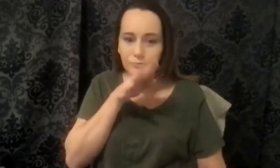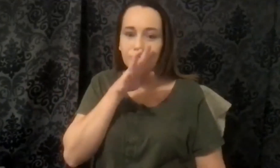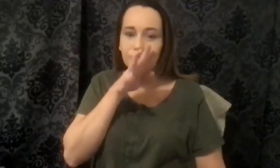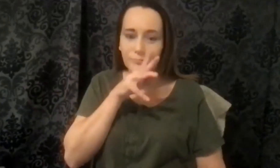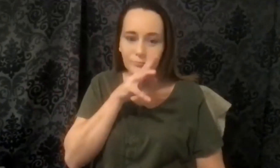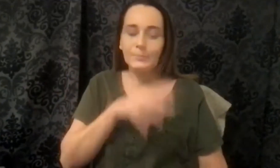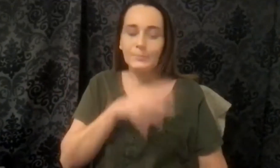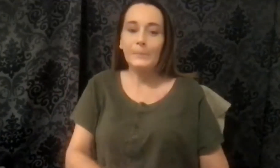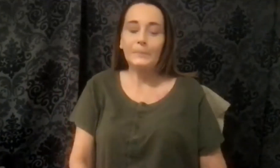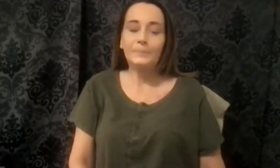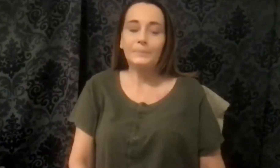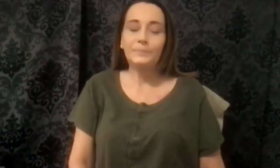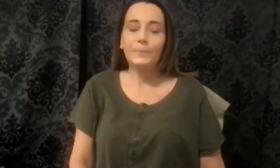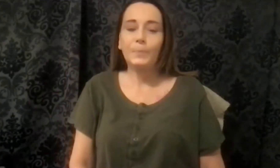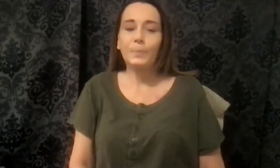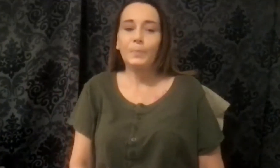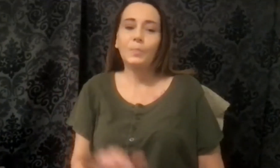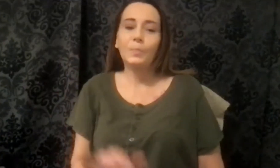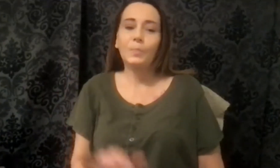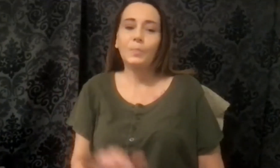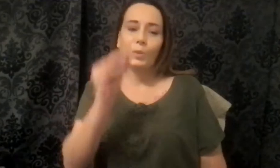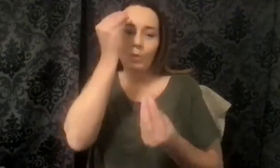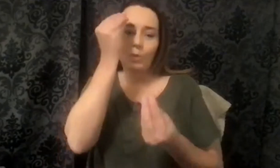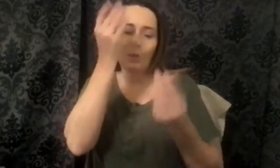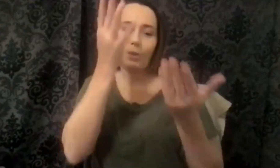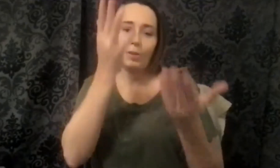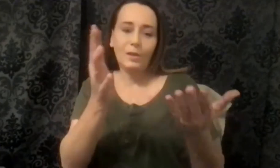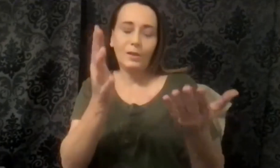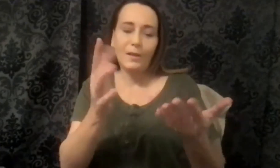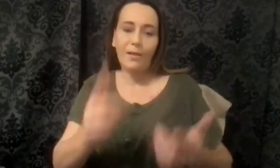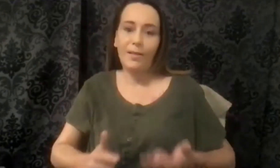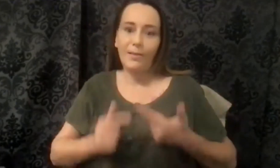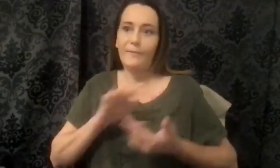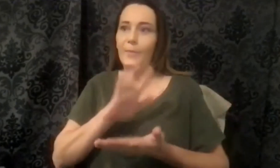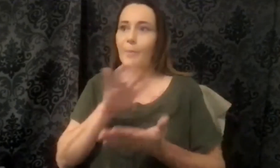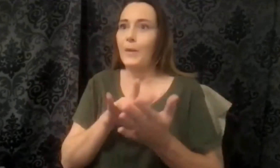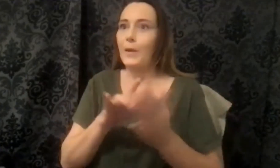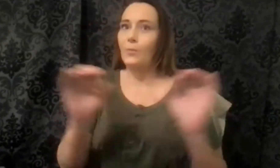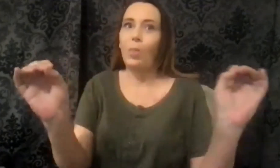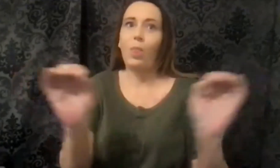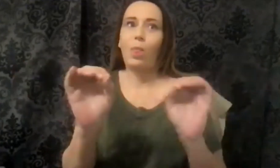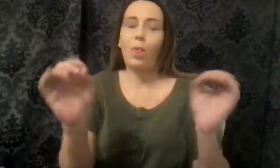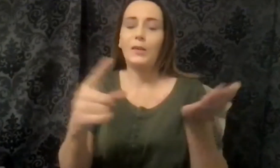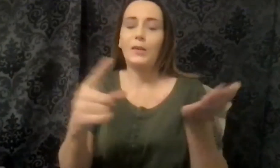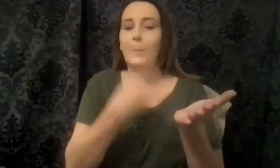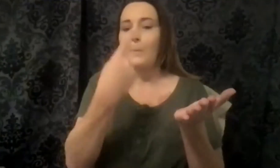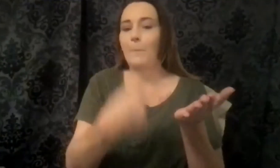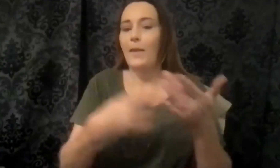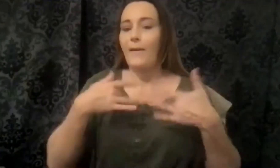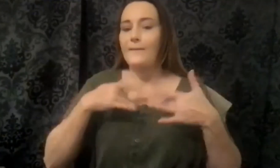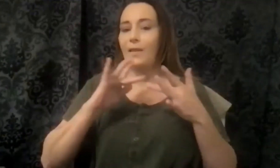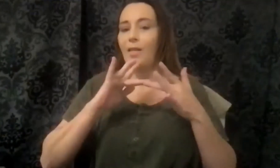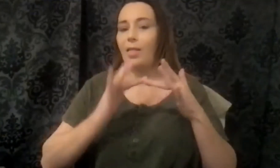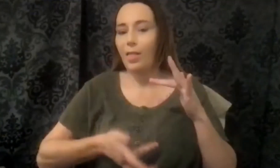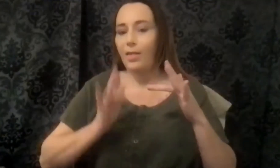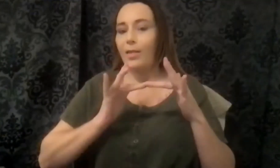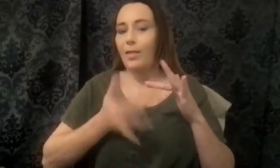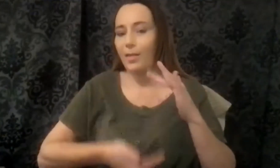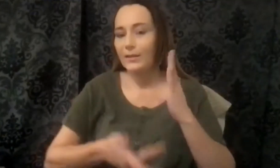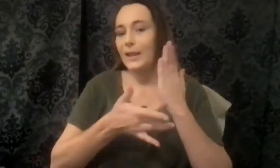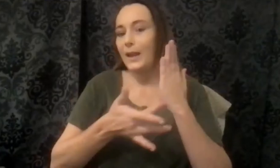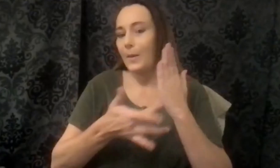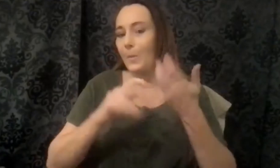So also just to let you know, I live in the middle of nowhere and occasionally I have internet problems. So if that